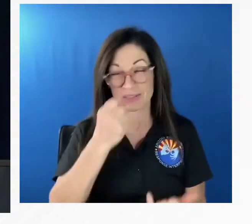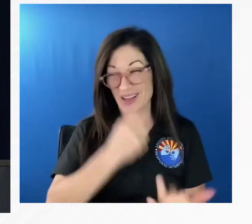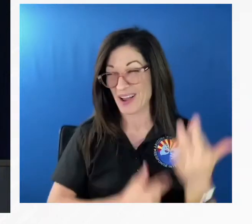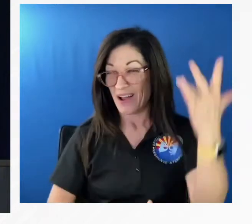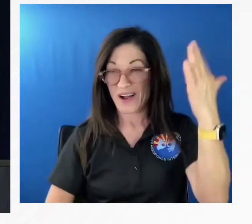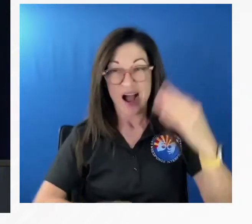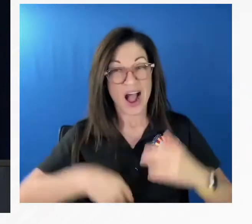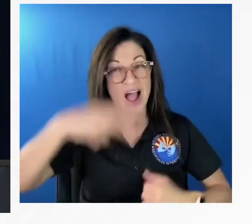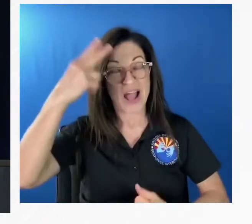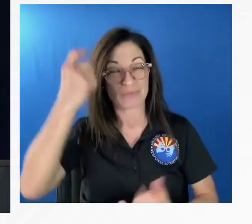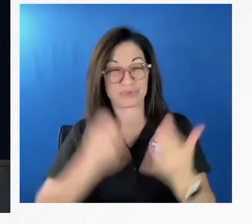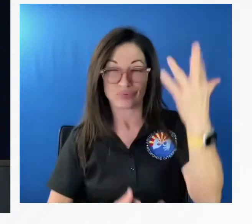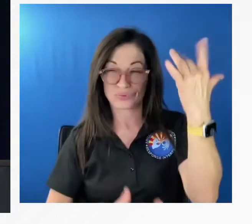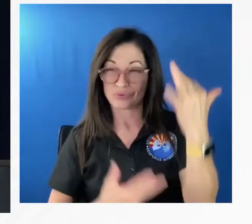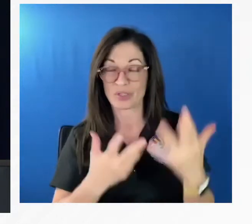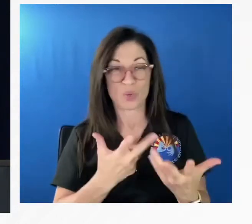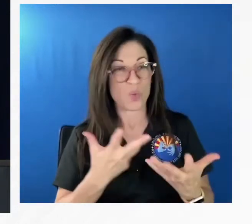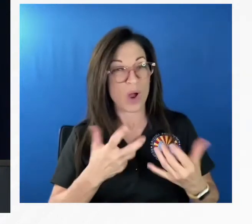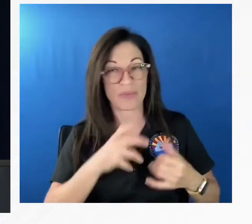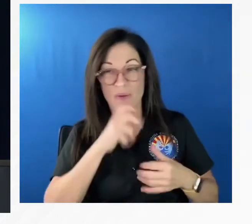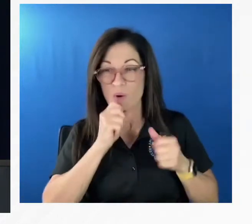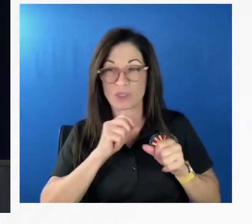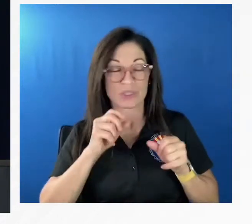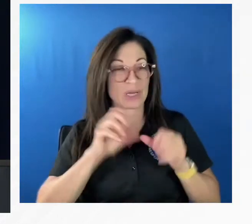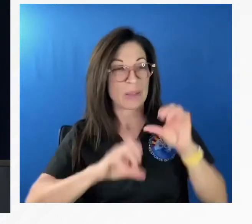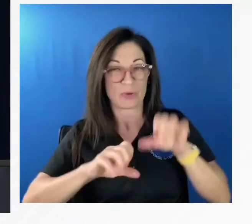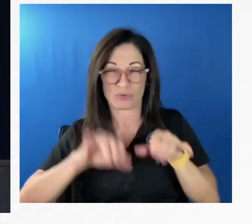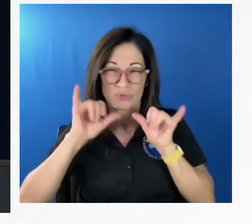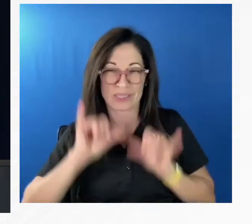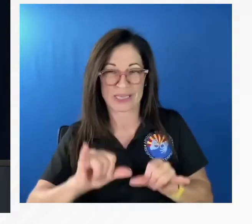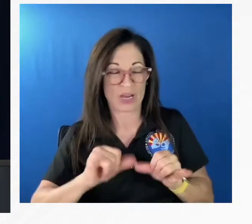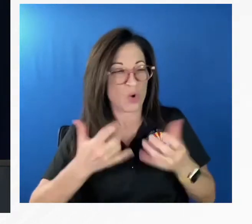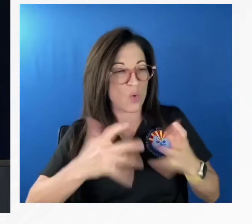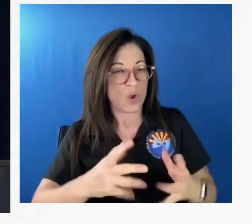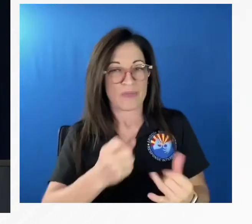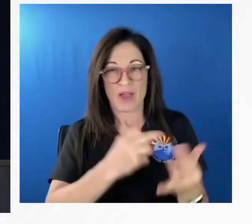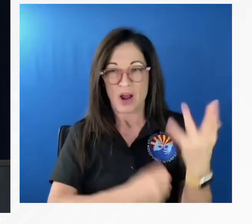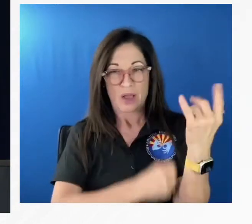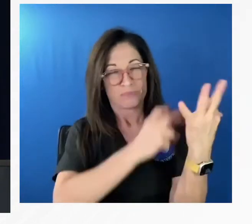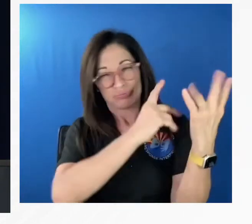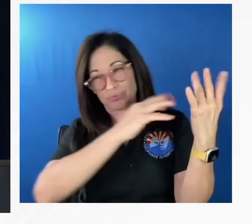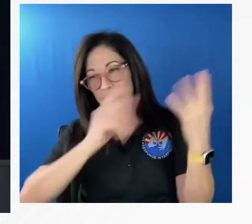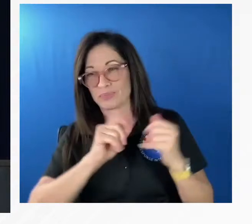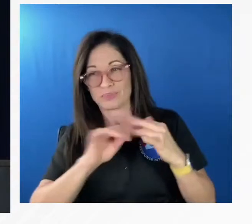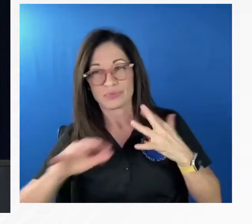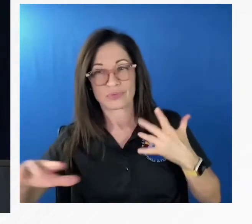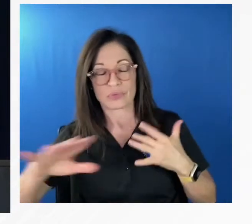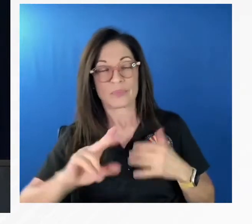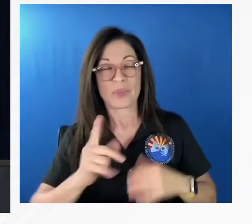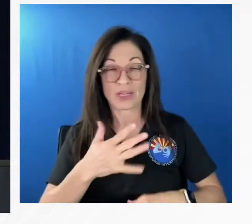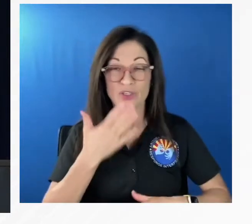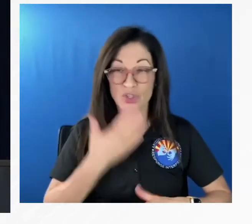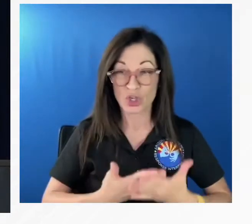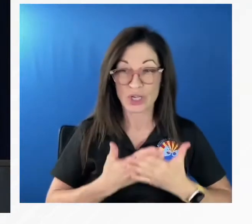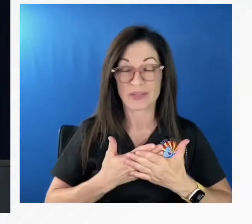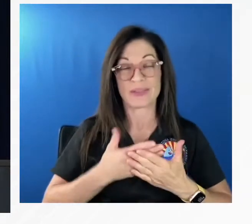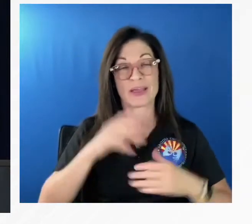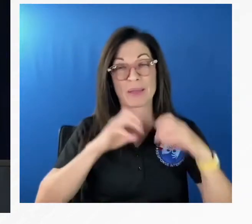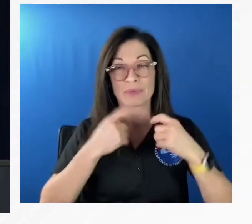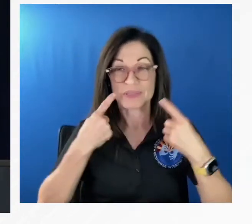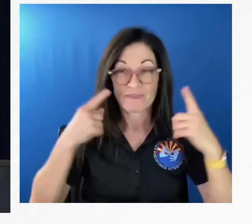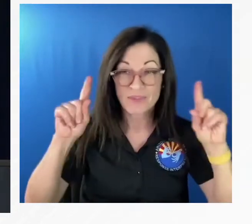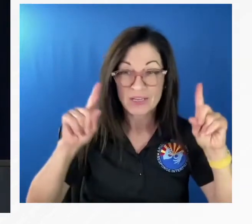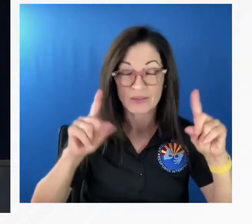that to stand and hold and not have anything spot across that. So it's effective. The good thing about it is it's close. Those